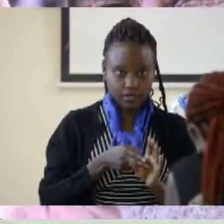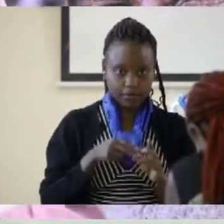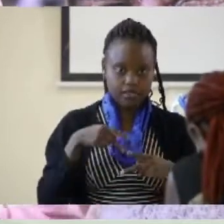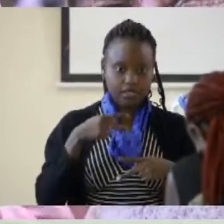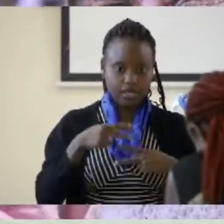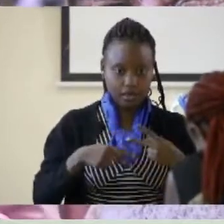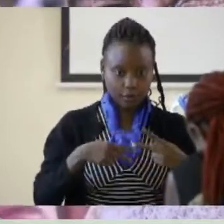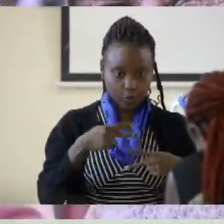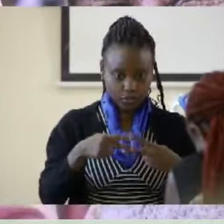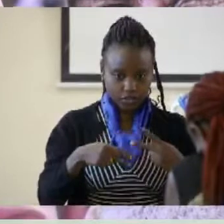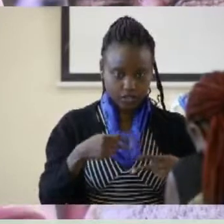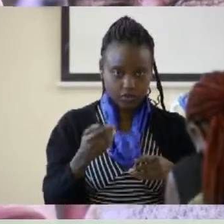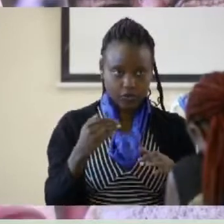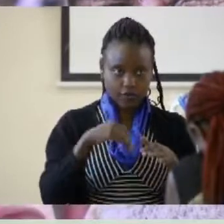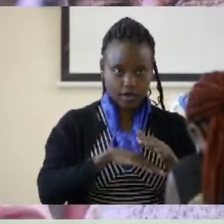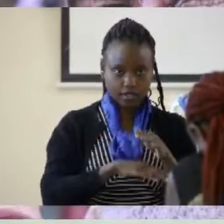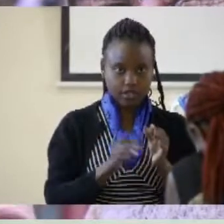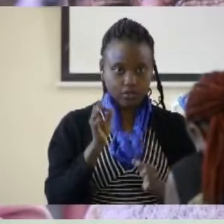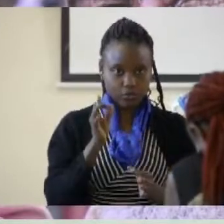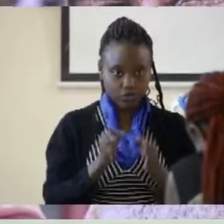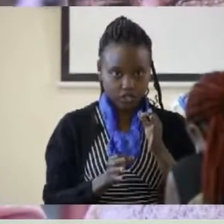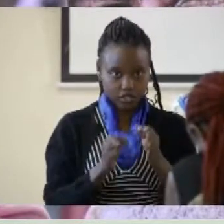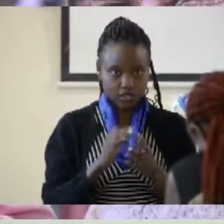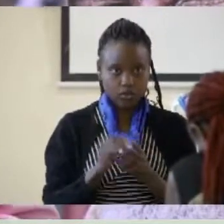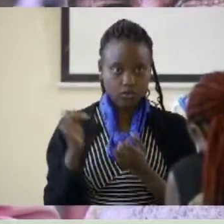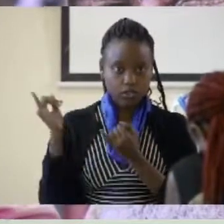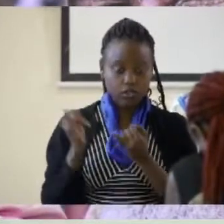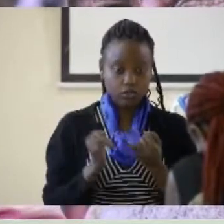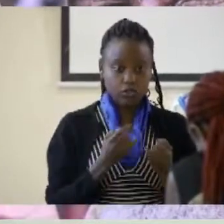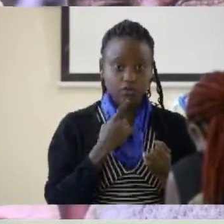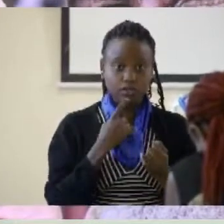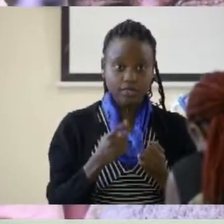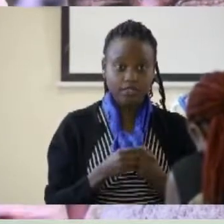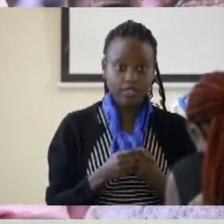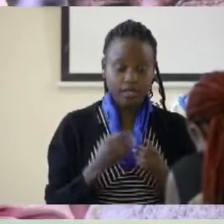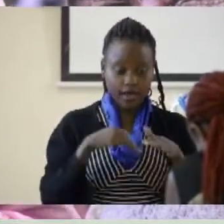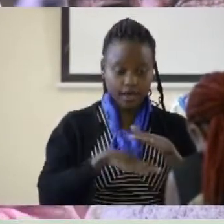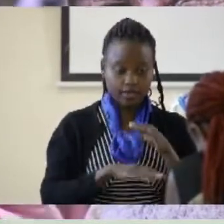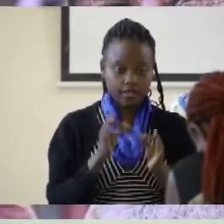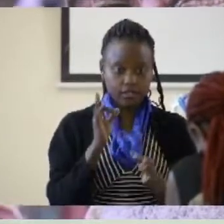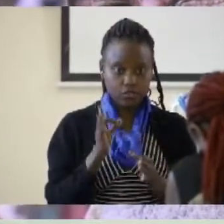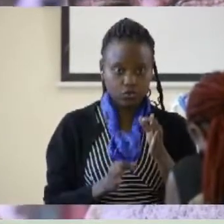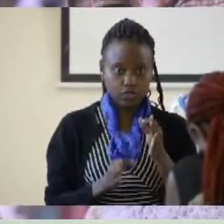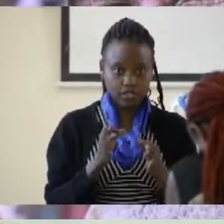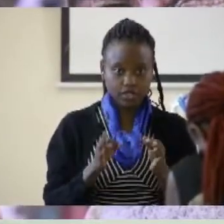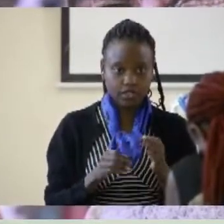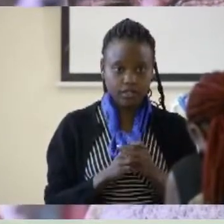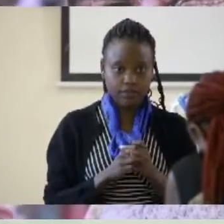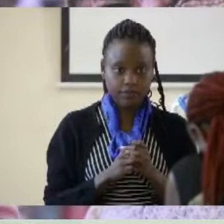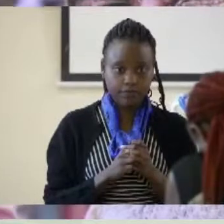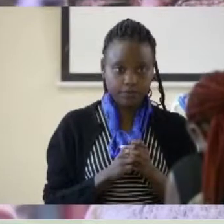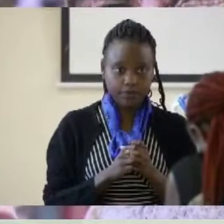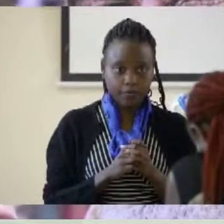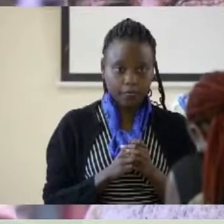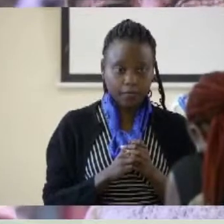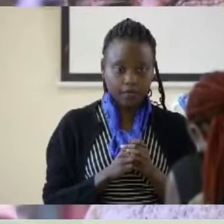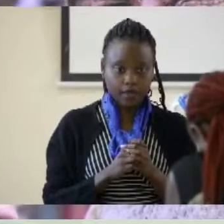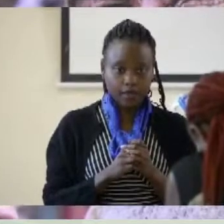of access to justice. So I will introduce by saying that access to justice is